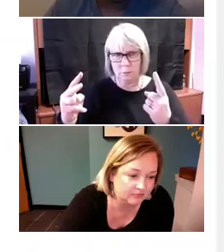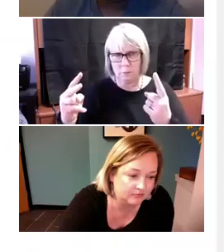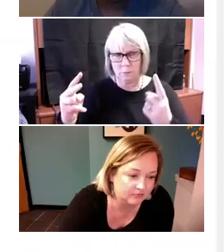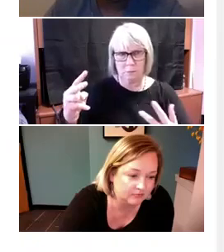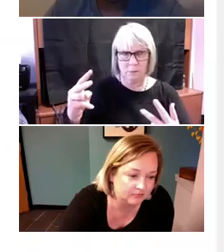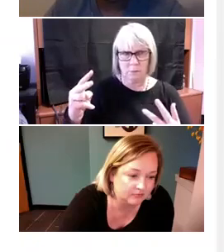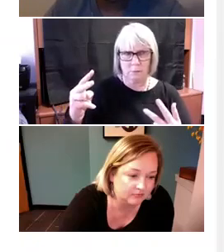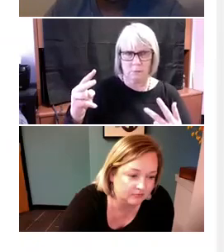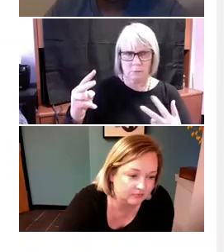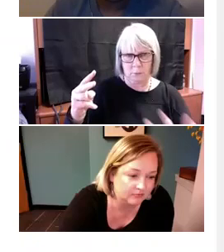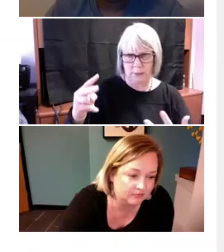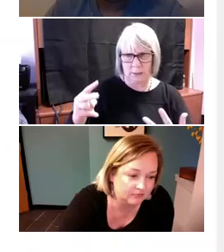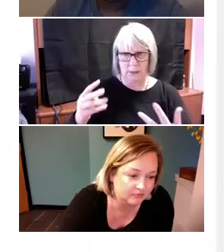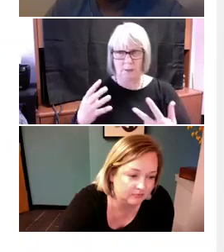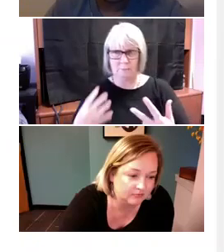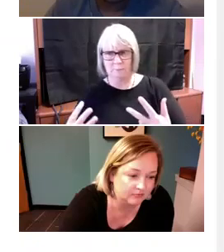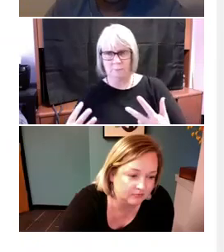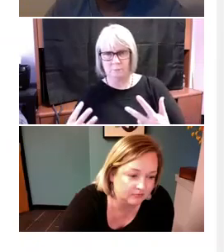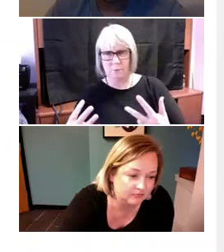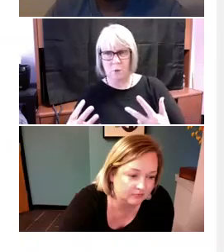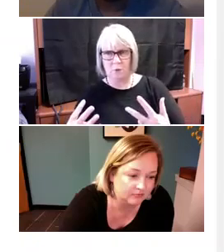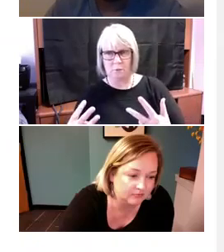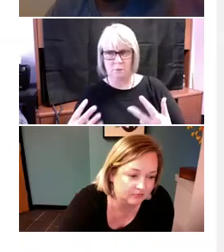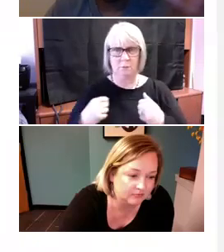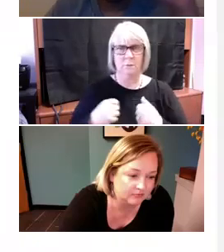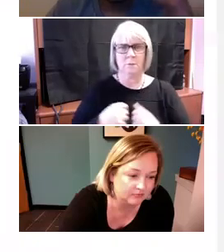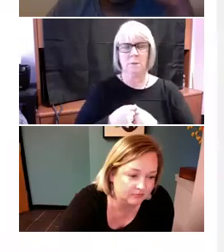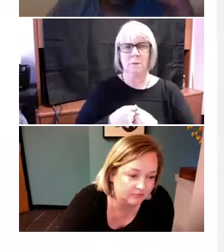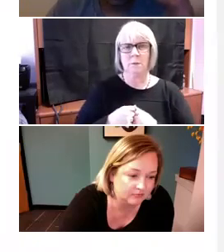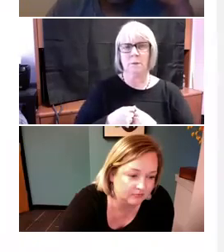name this as 3, and let's name this as 4.